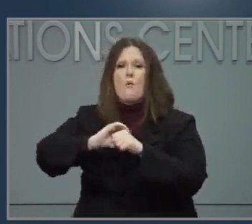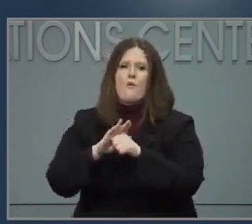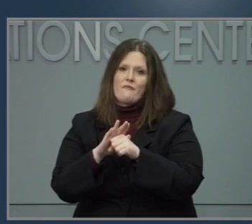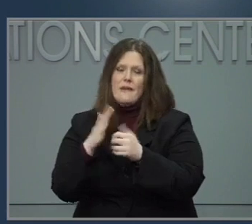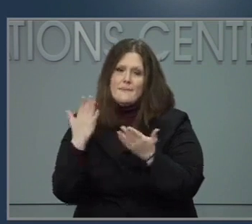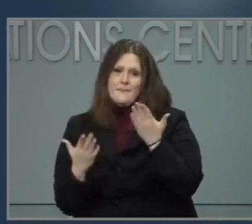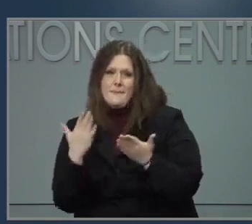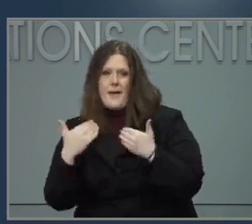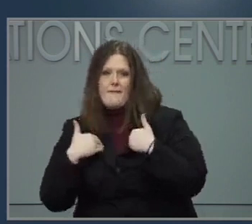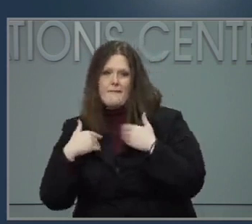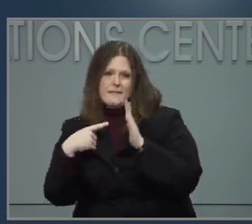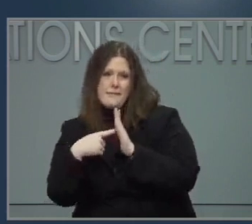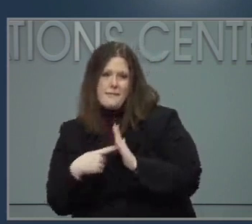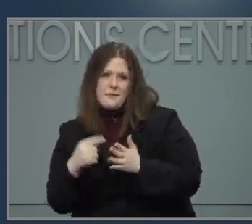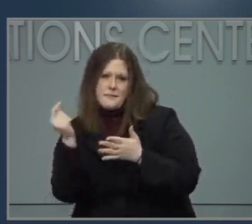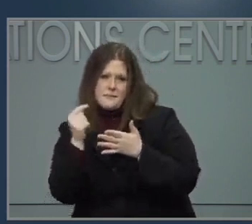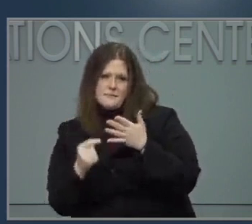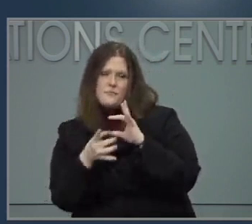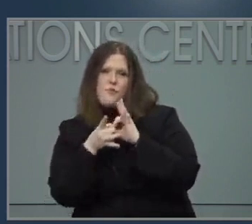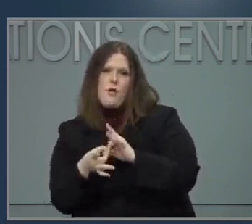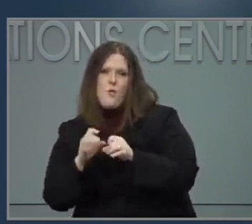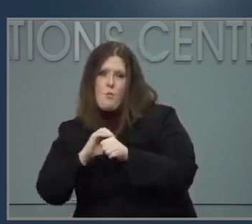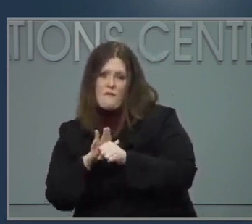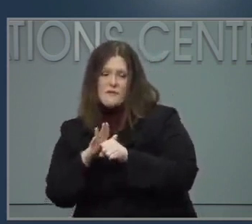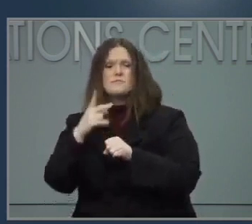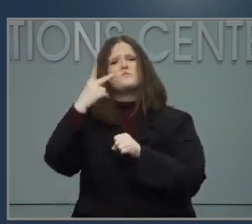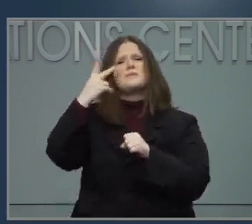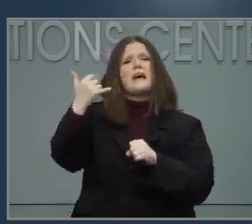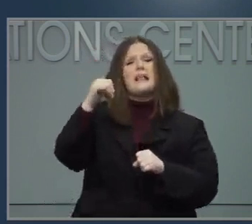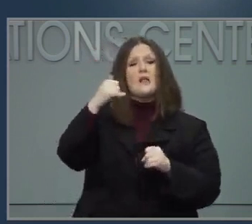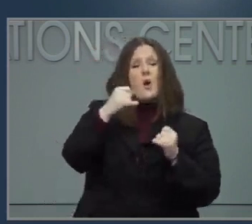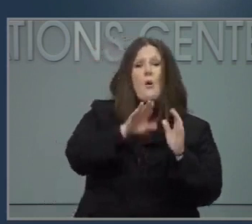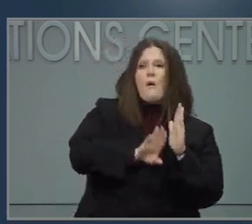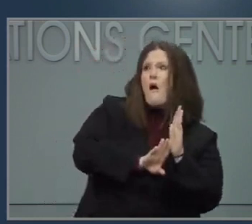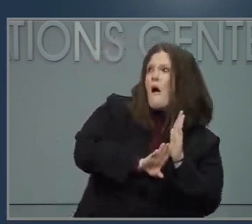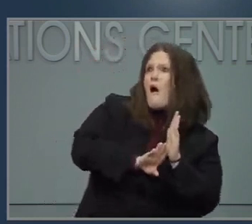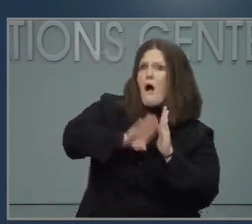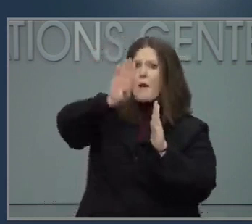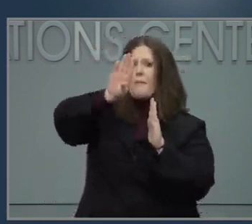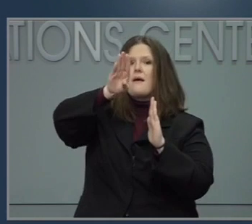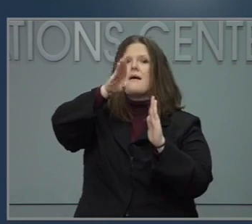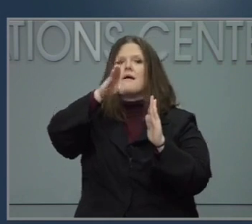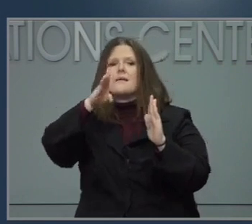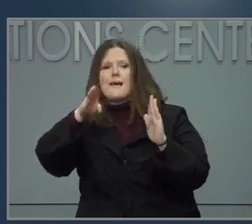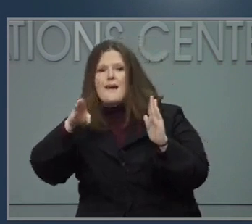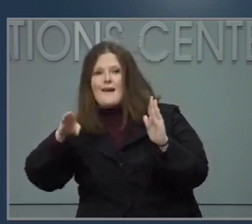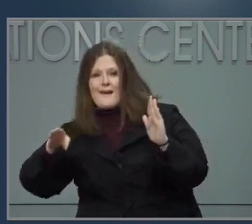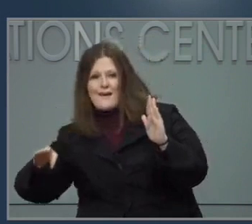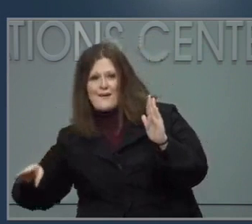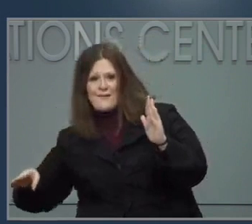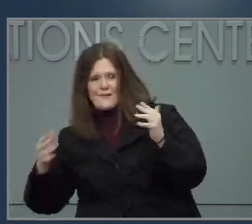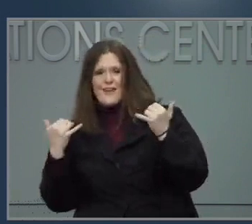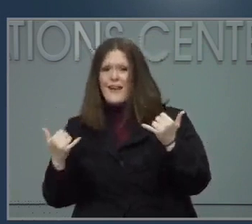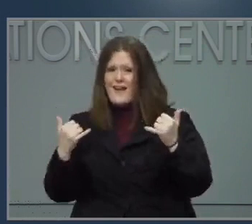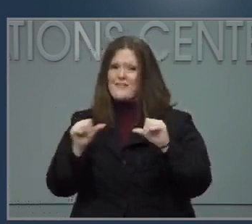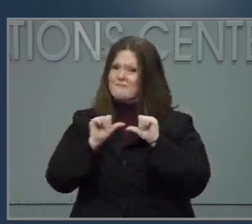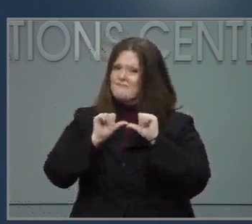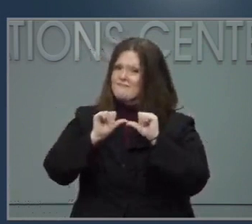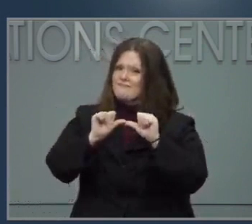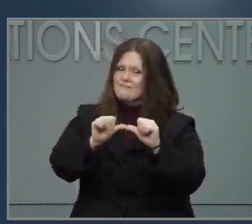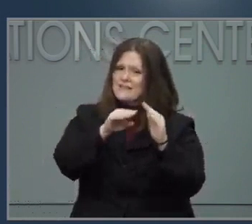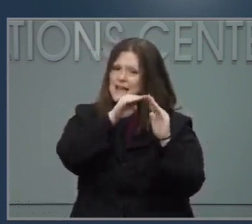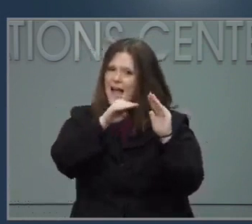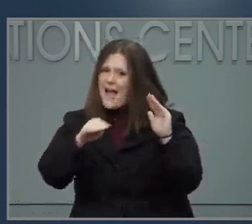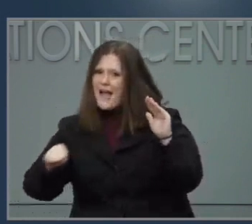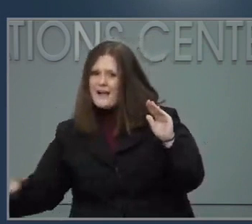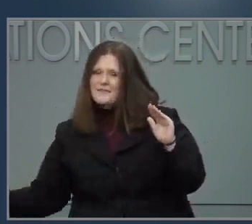earliest detection mechanism, and you can see when looking at that yellow line, it continues to trend downward. Next, we look at our